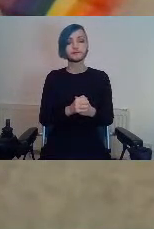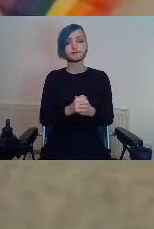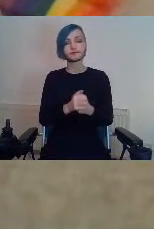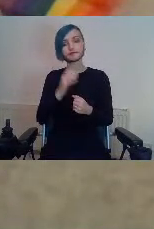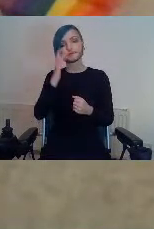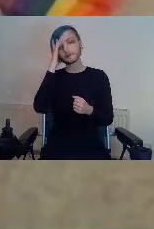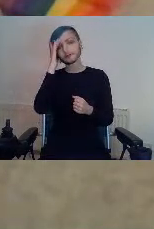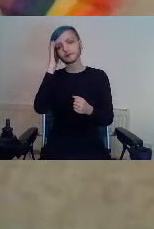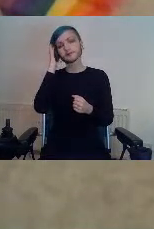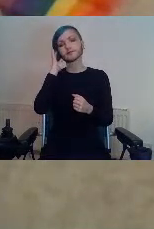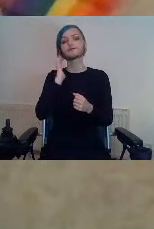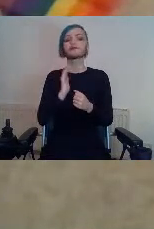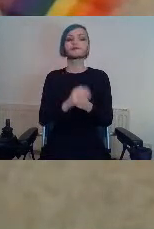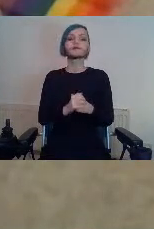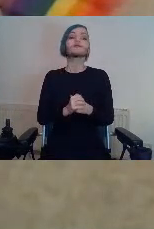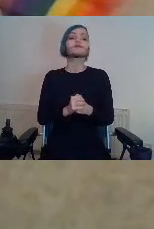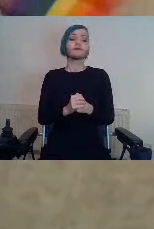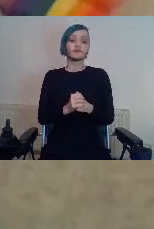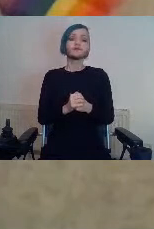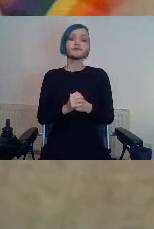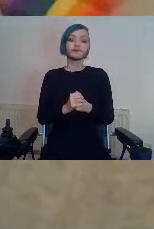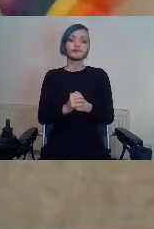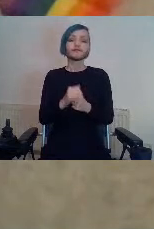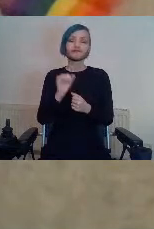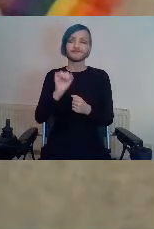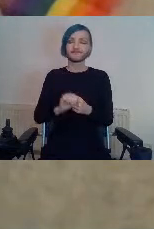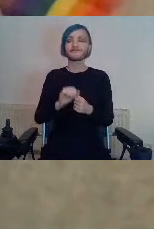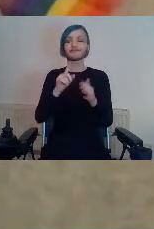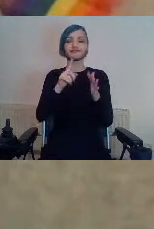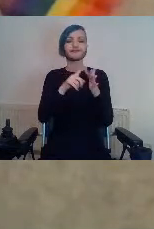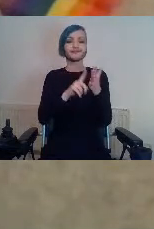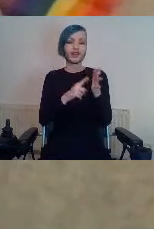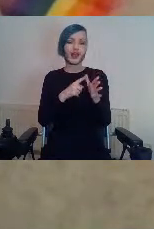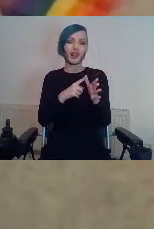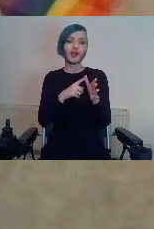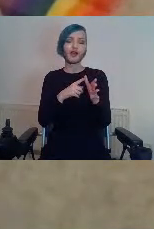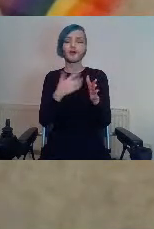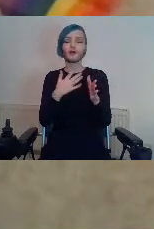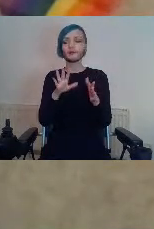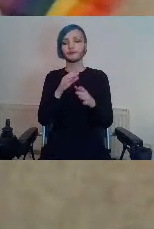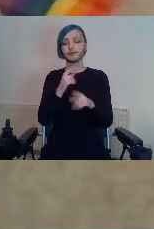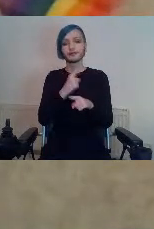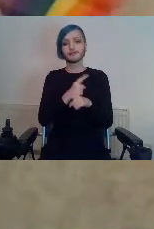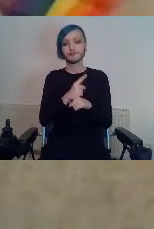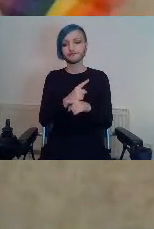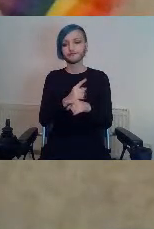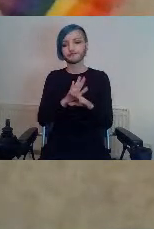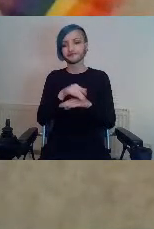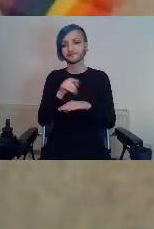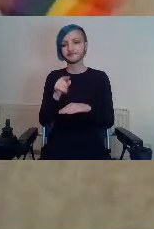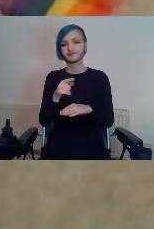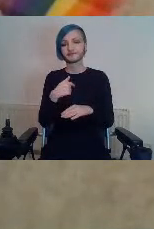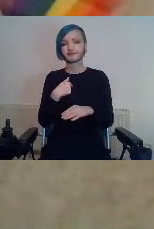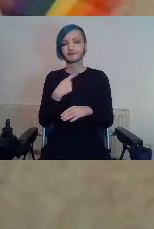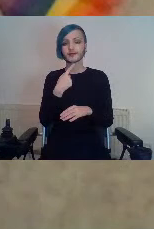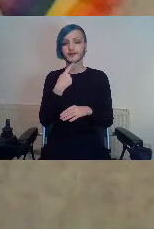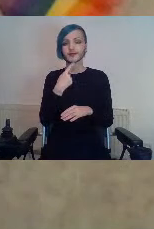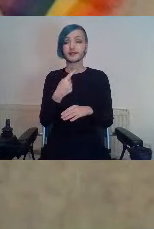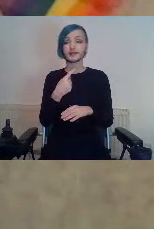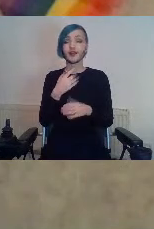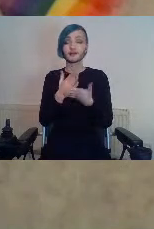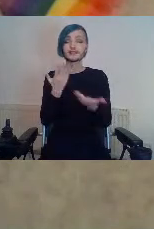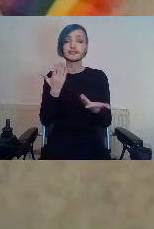Yes, when Ella spoke about that, I recognize Russian rhetoric that